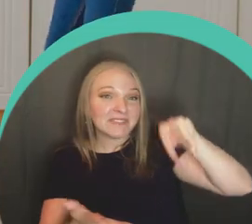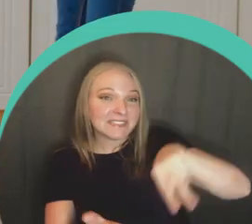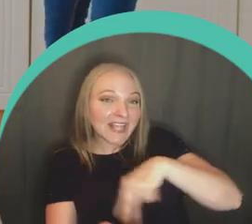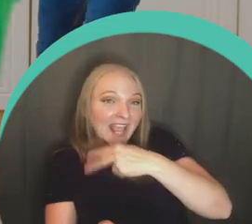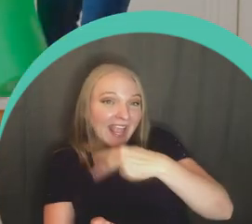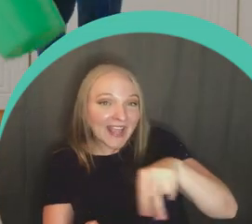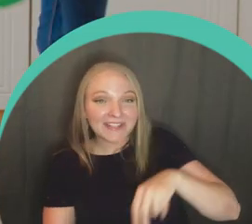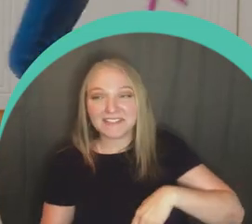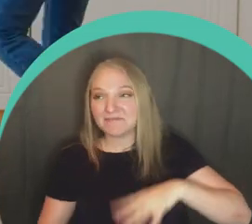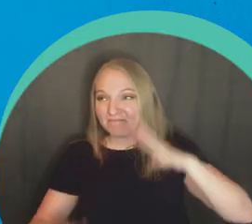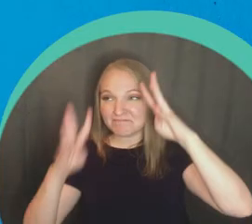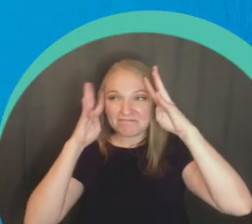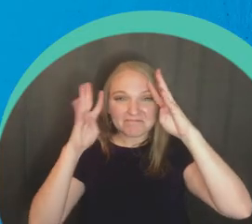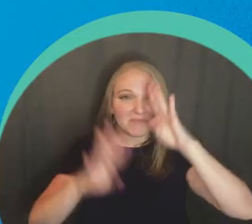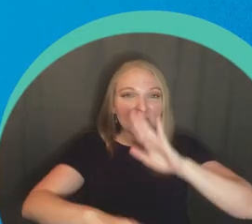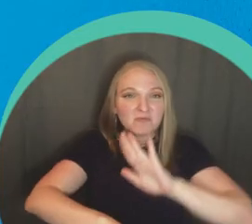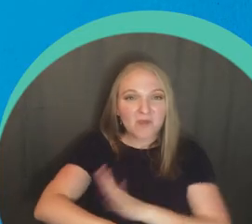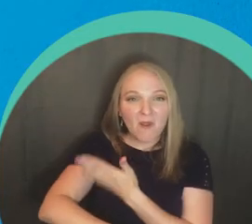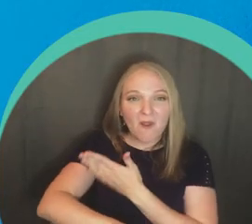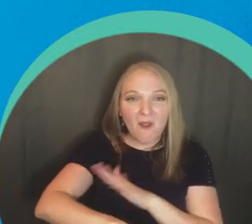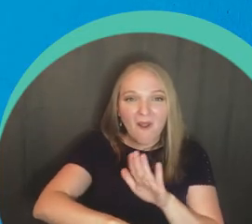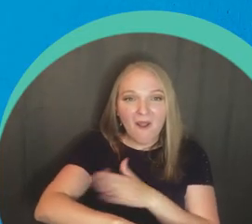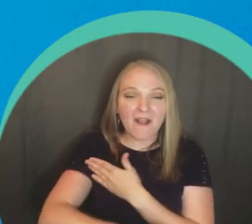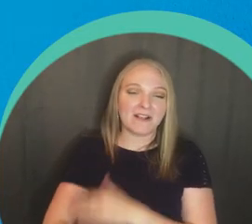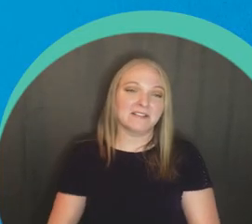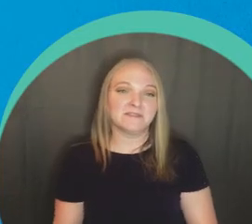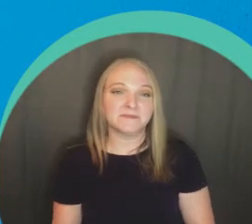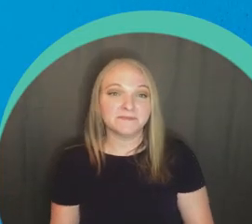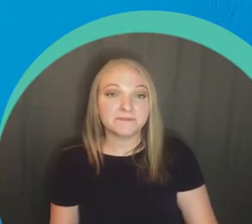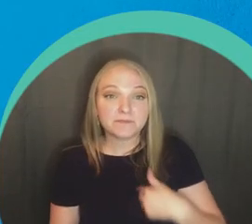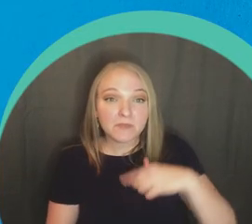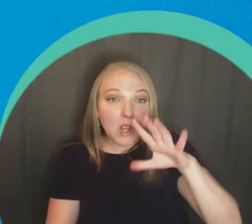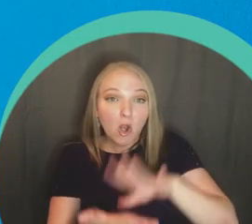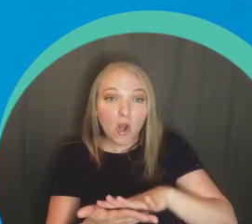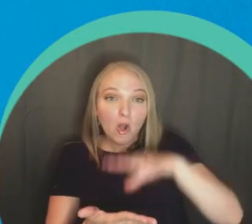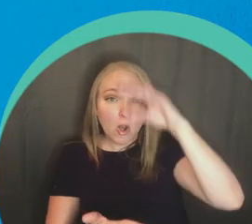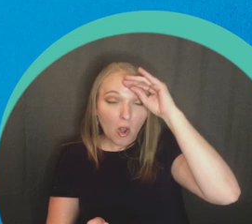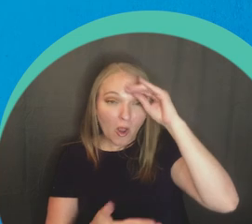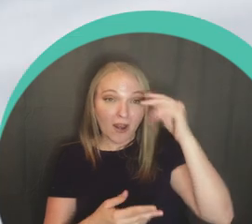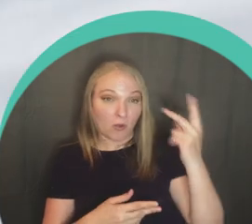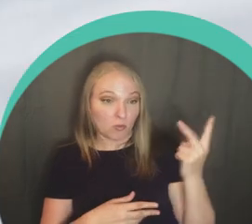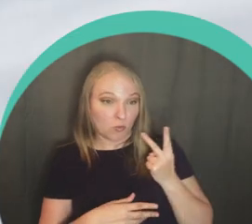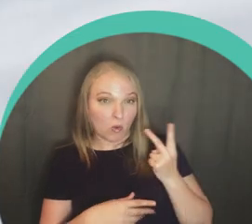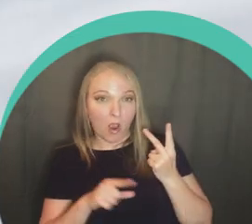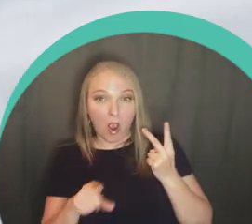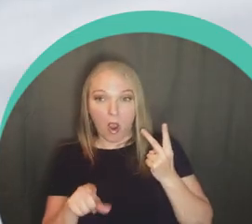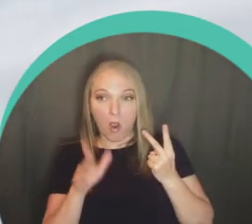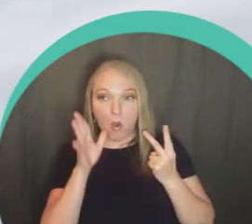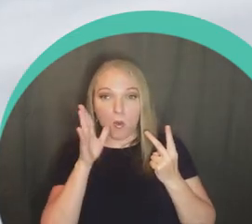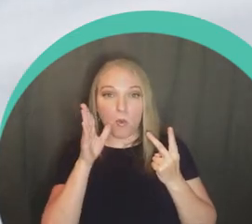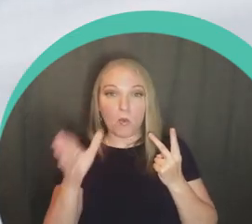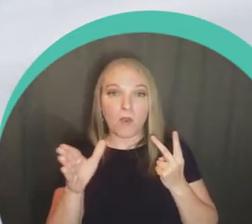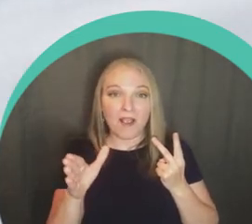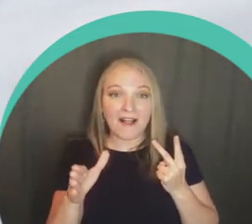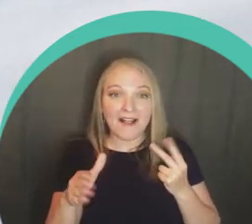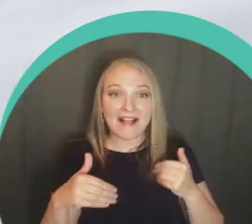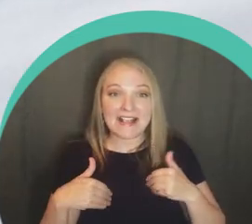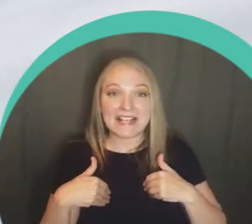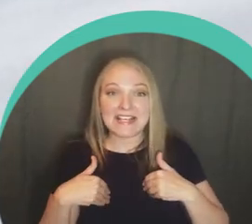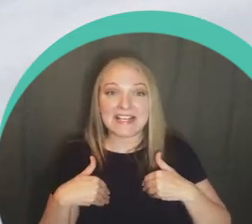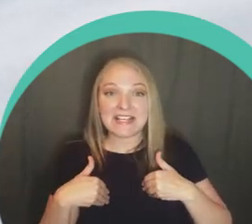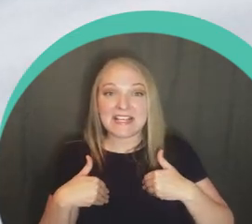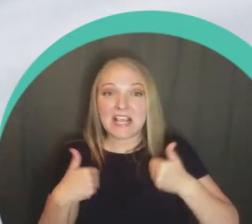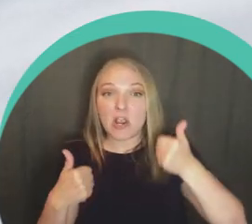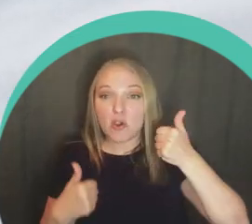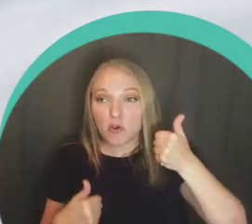songs. And when I found out we were going to have a new sibling, a younger, new baby